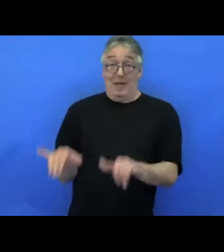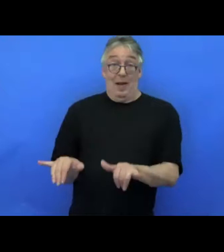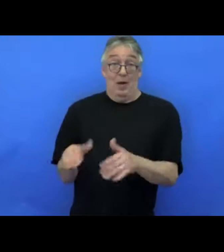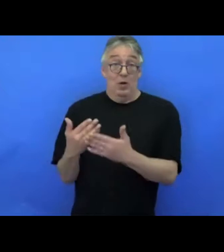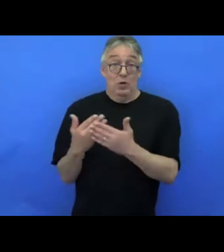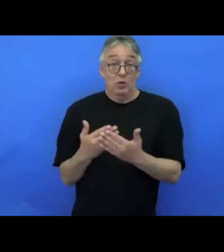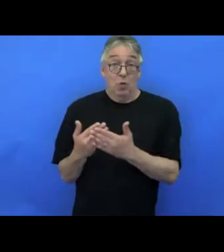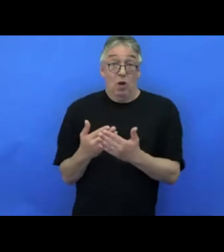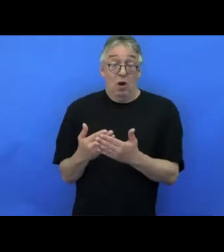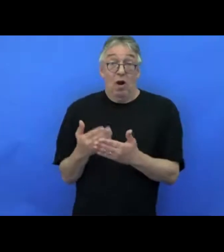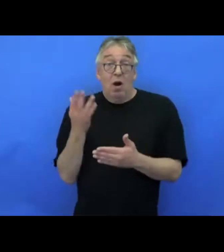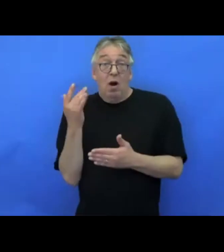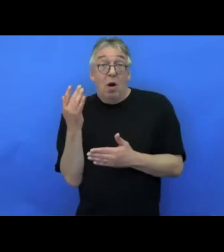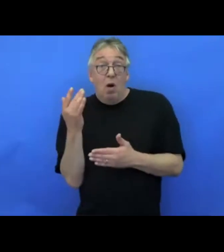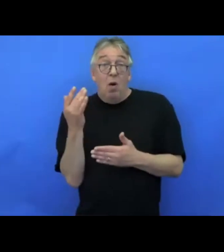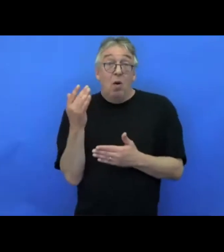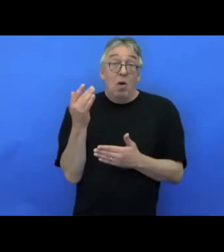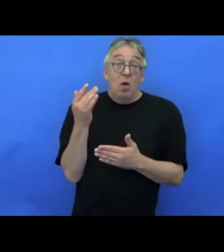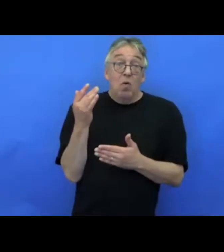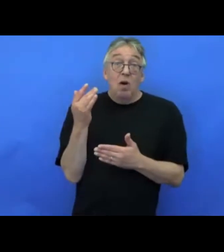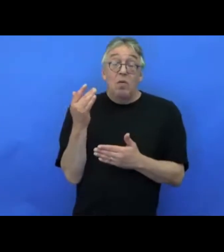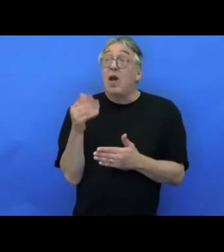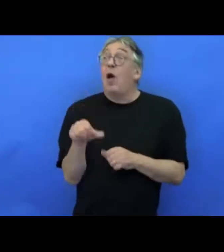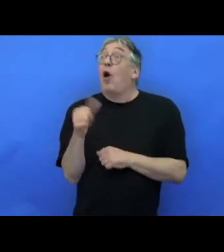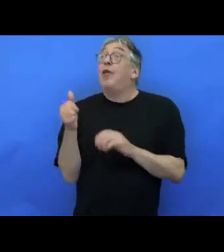have access to the other utilities. Thank you